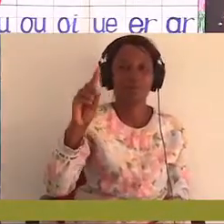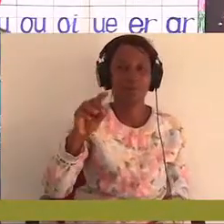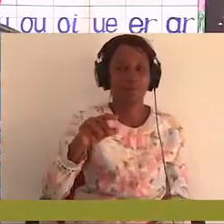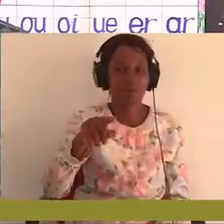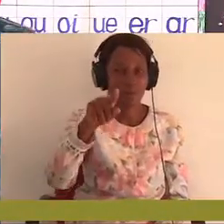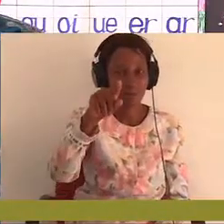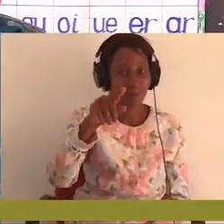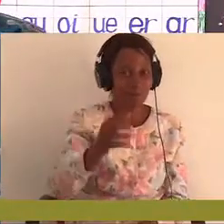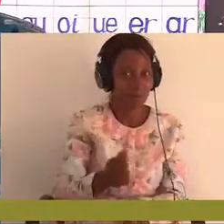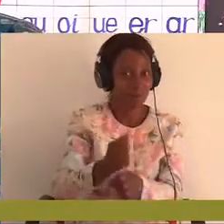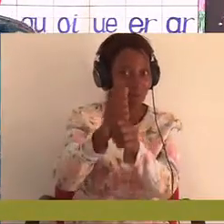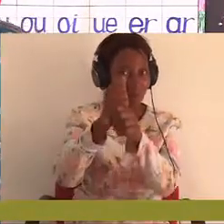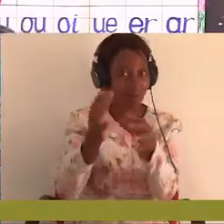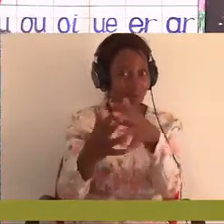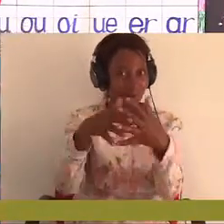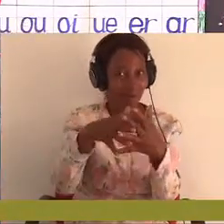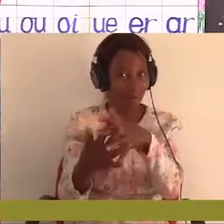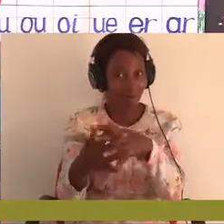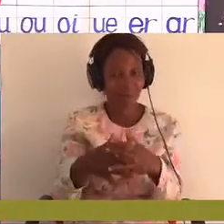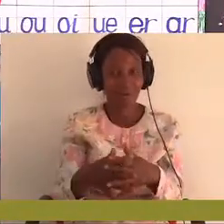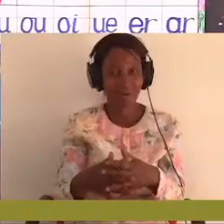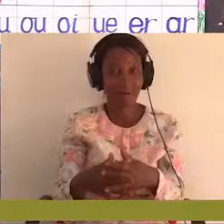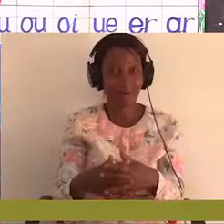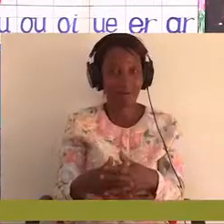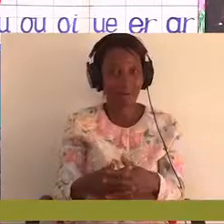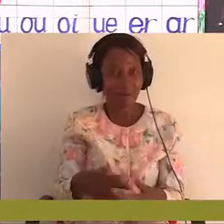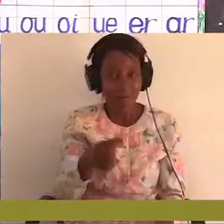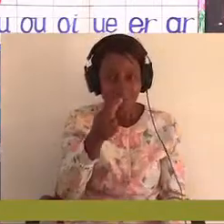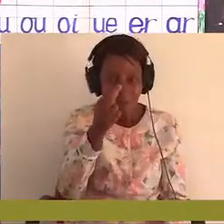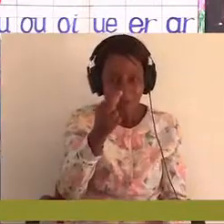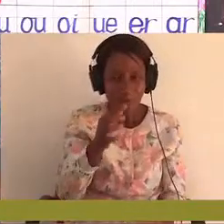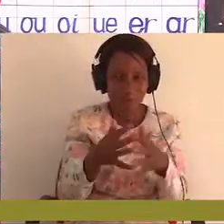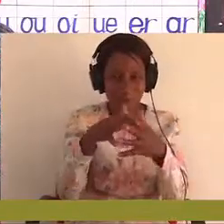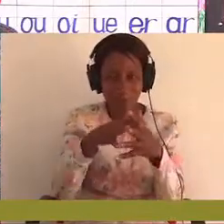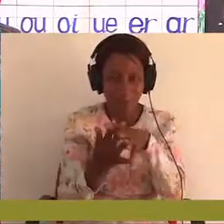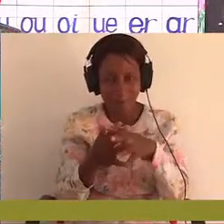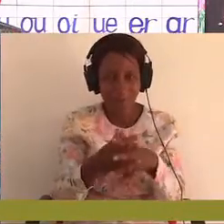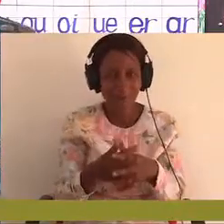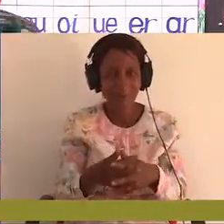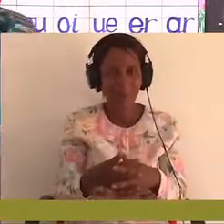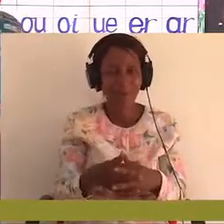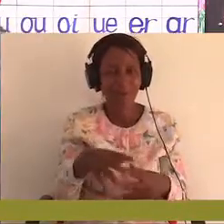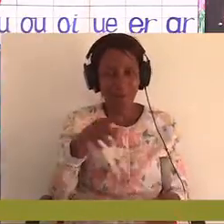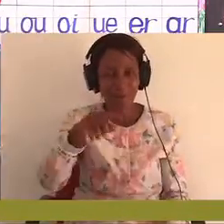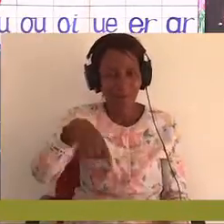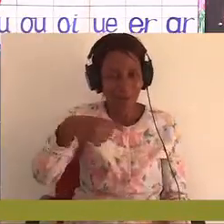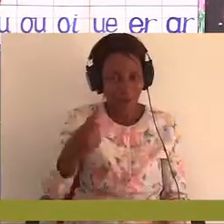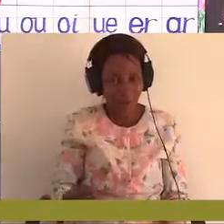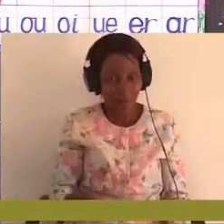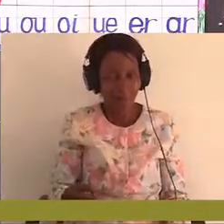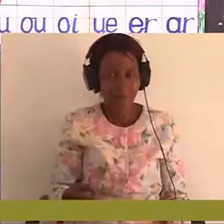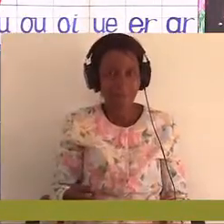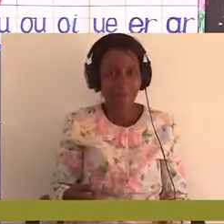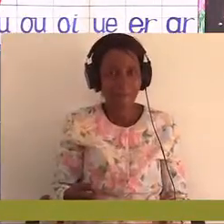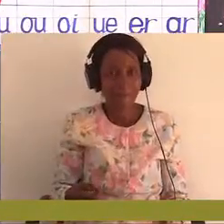Were you able to blend, or were you able to do a little blending